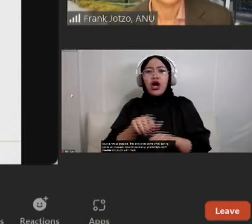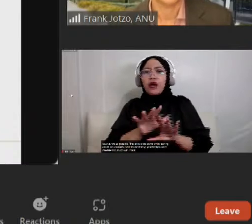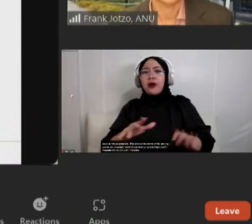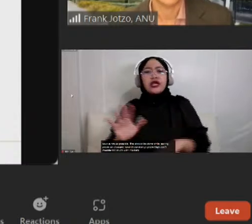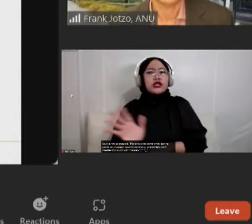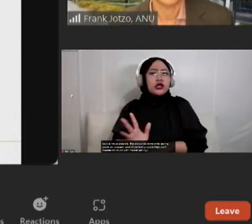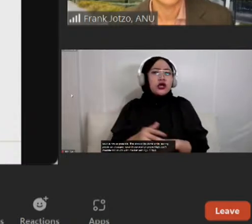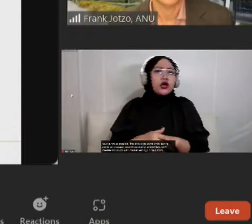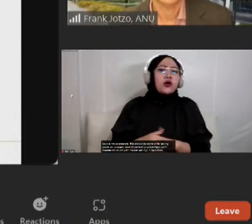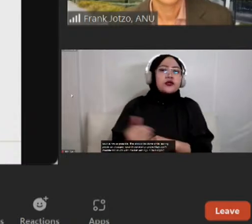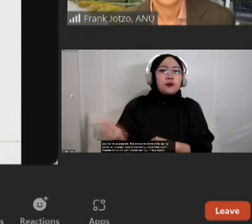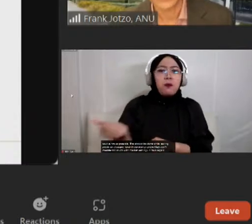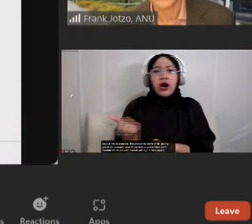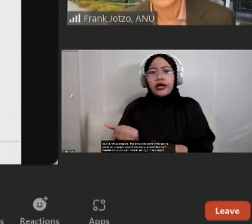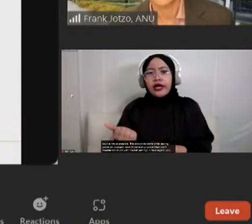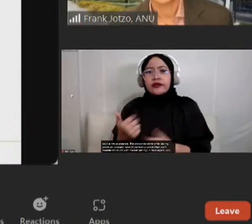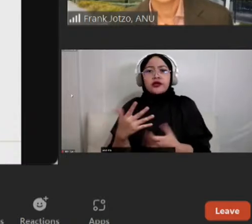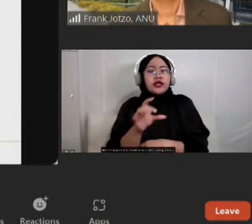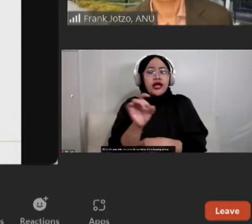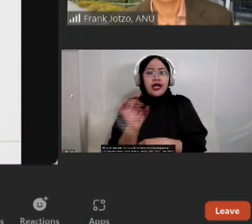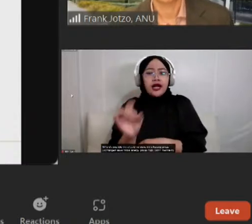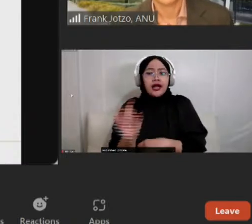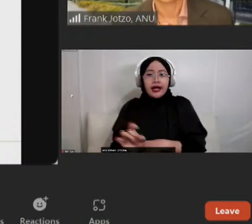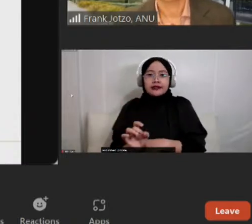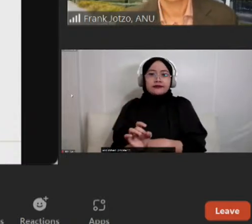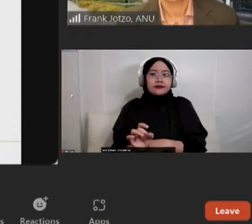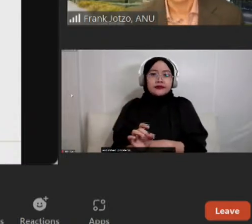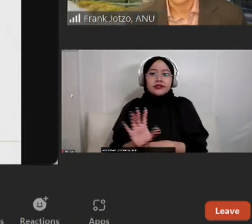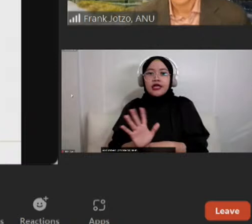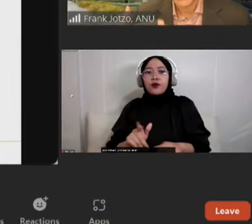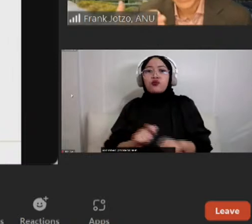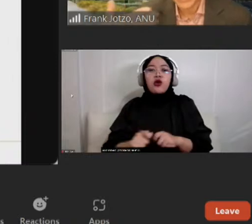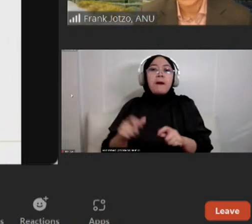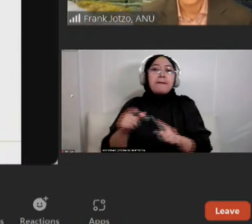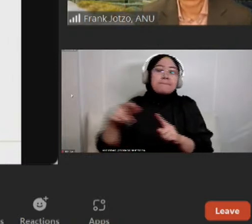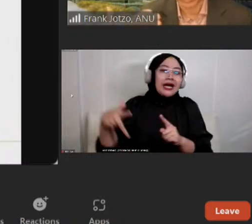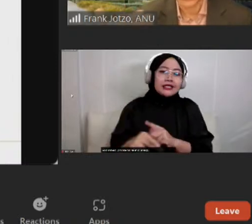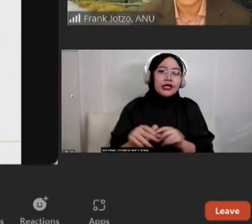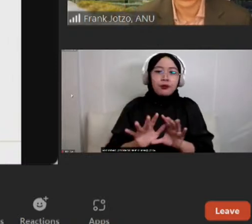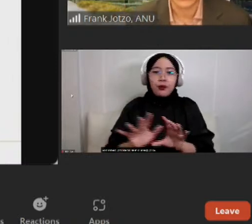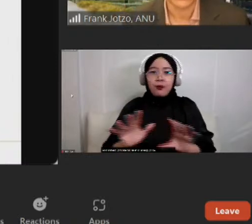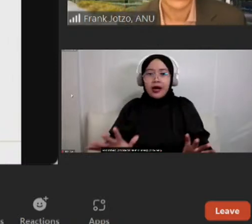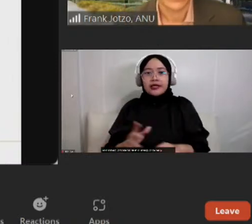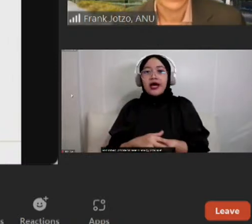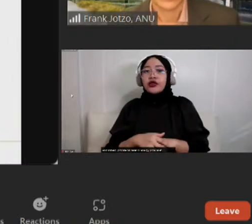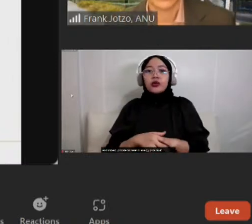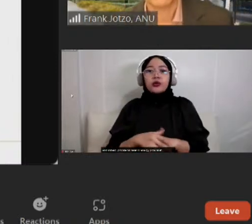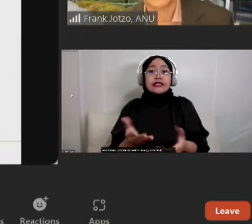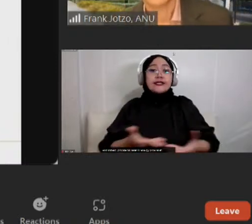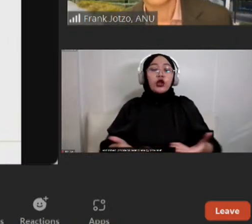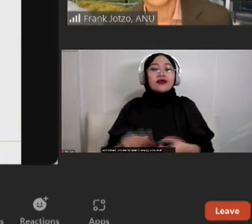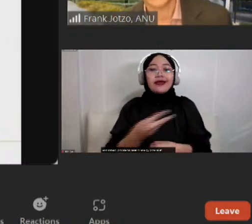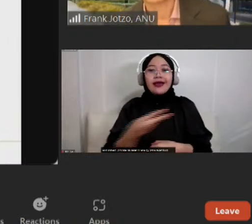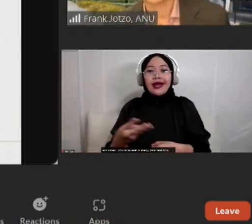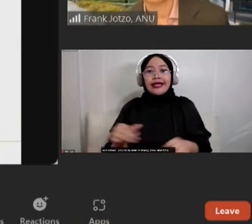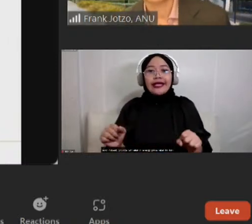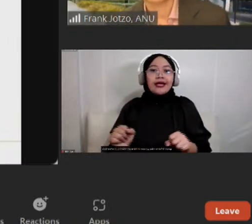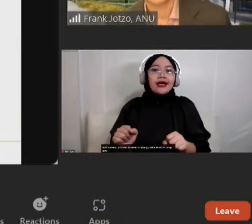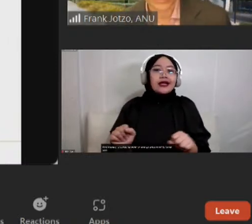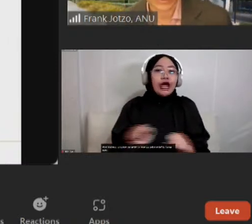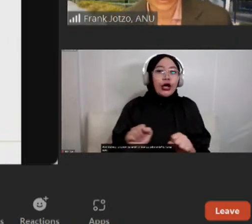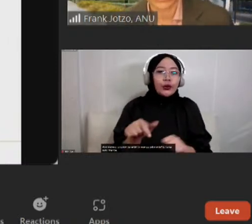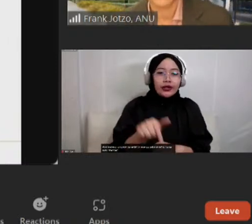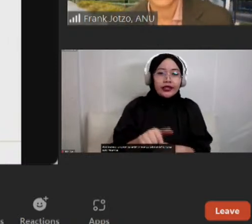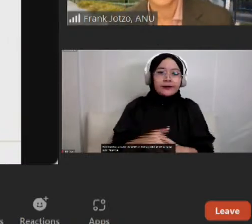market settings in that regard, and instead provide tax relief or energy price relief through lump